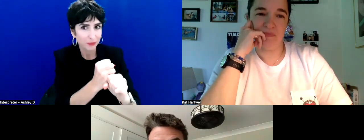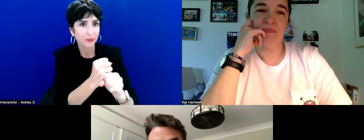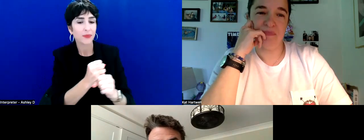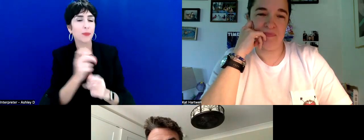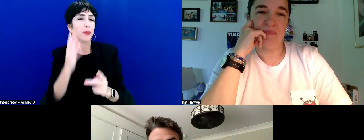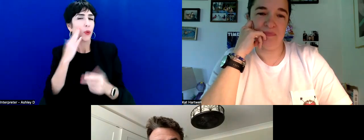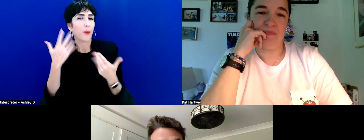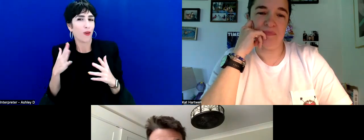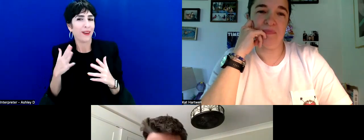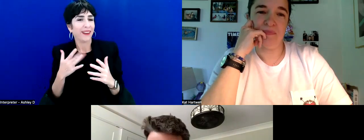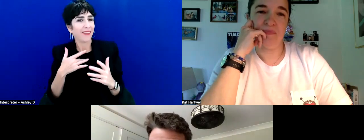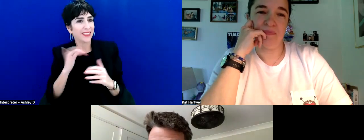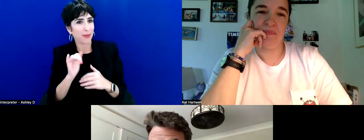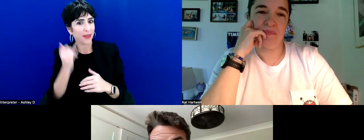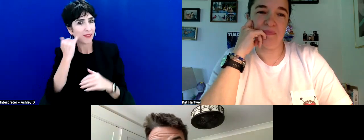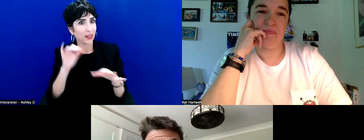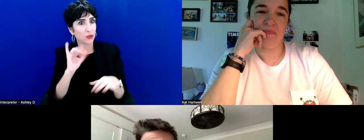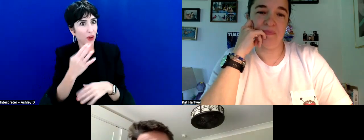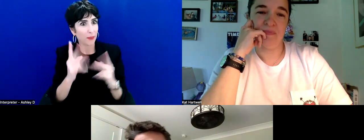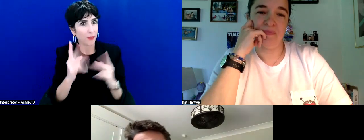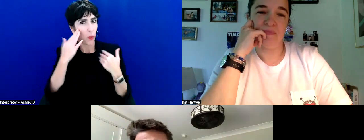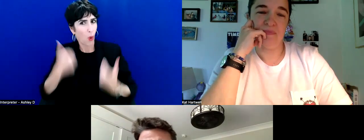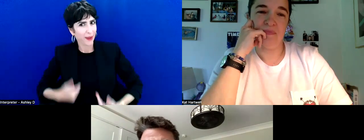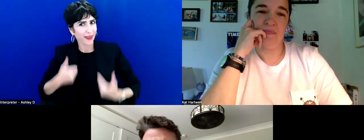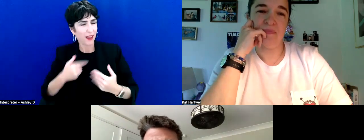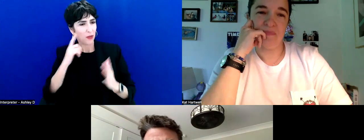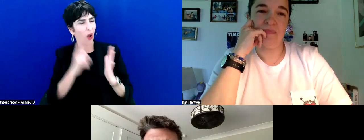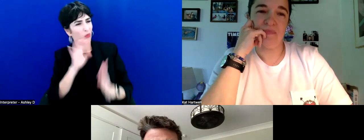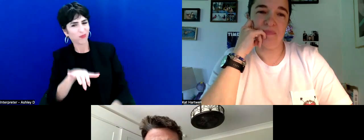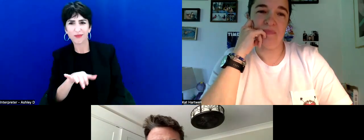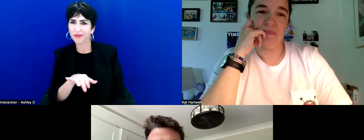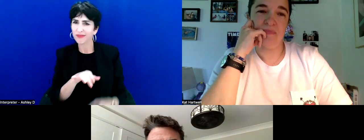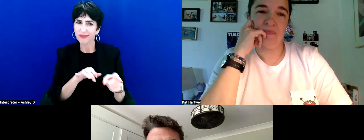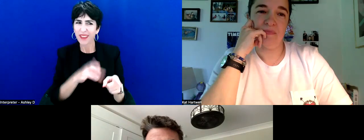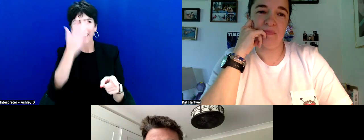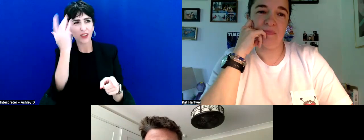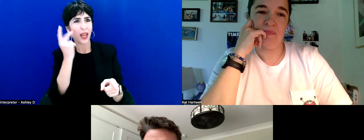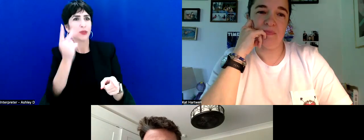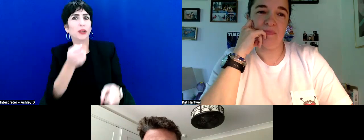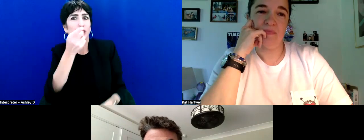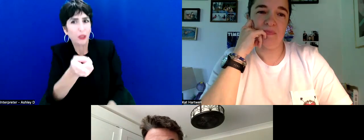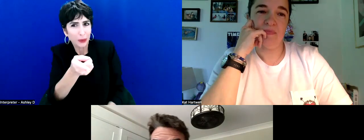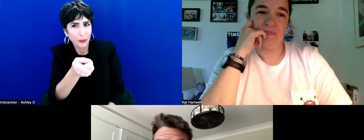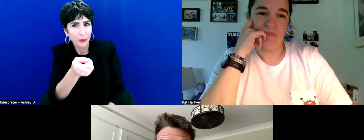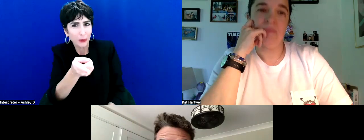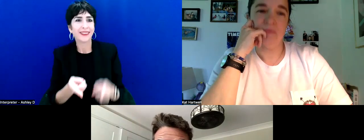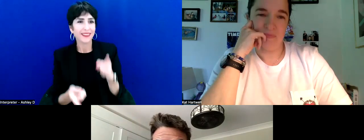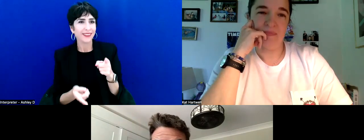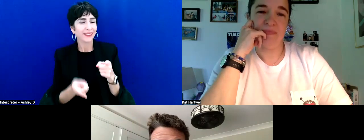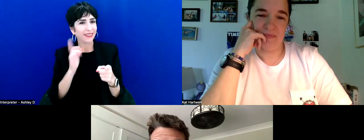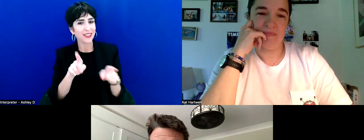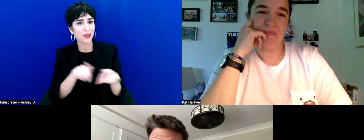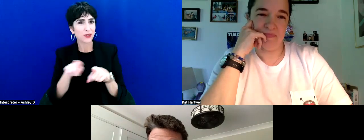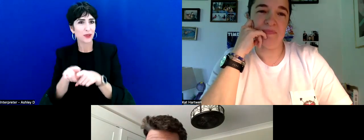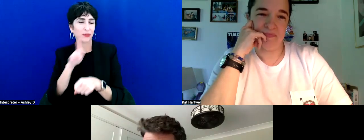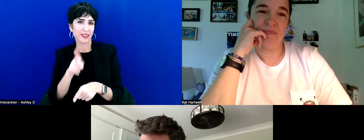who know me, right? If I can do a job that people who know me go, wow, I forgot I was watching you, that's